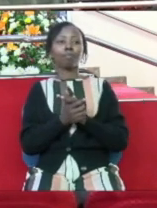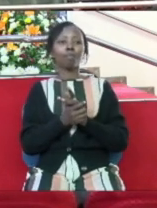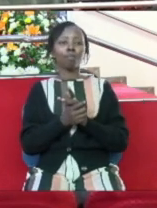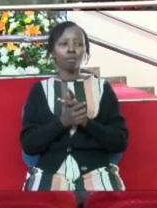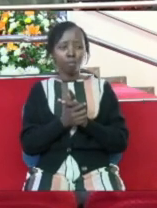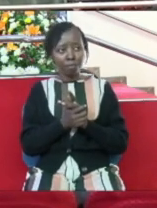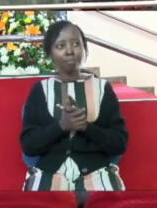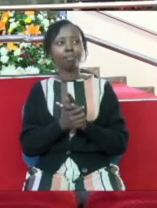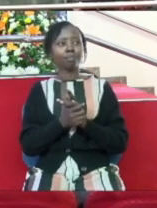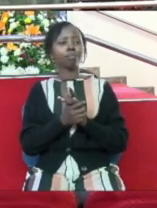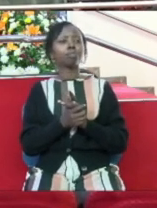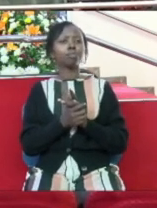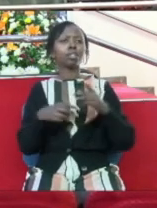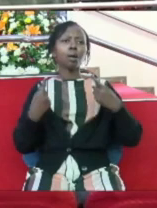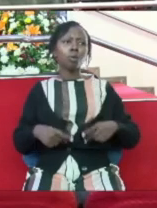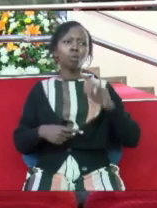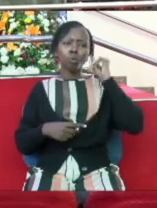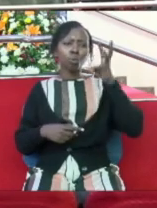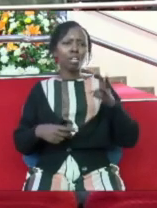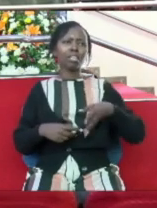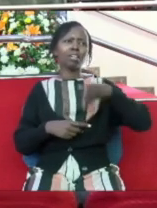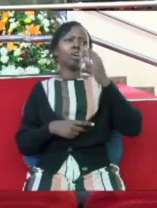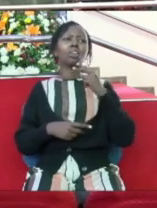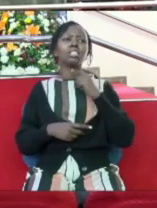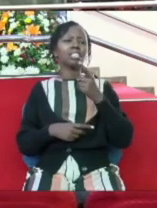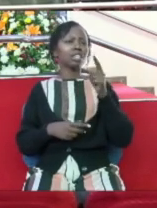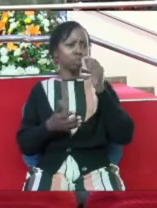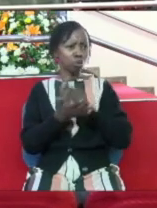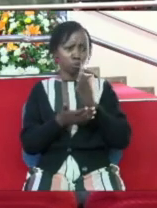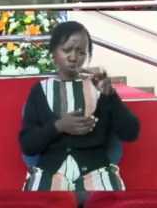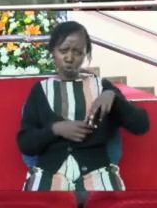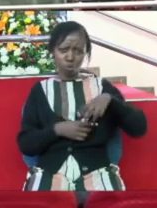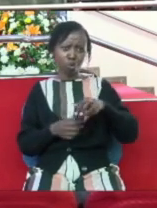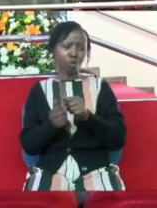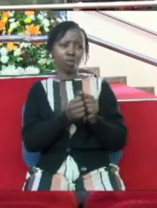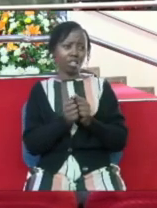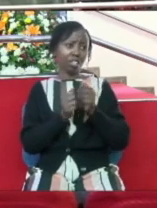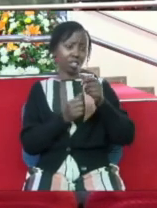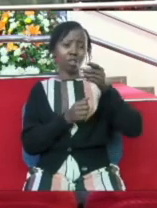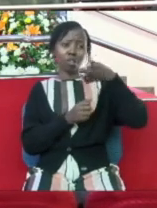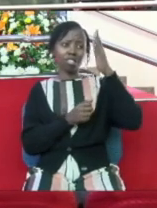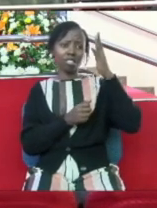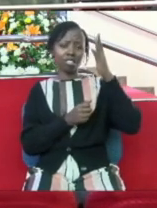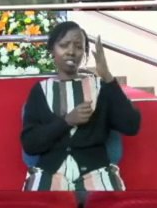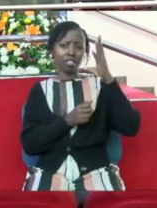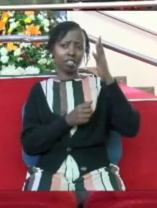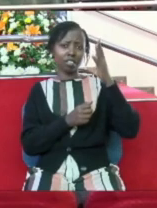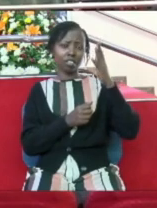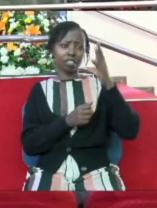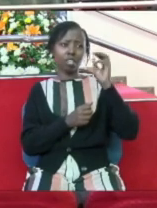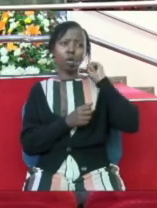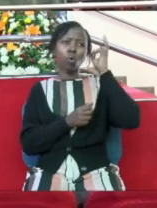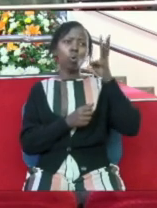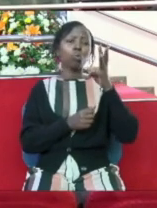be said of you that you walked with God? Wacha isemekane kwako kwamba ulitembea na Mungu. My brother, my sister, will it be said of you that you have been walking